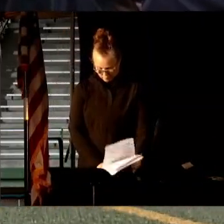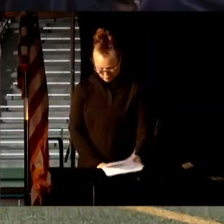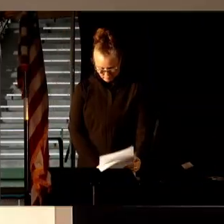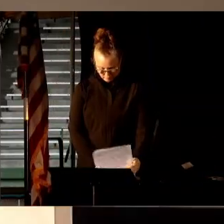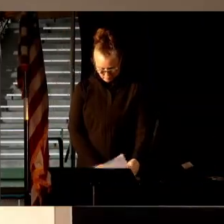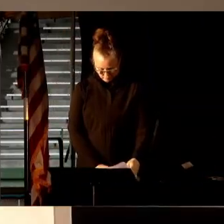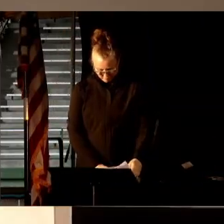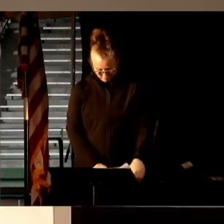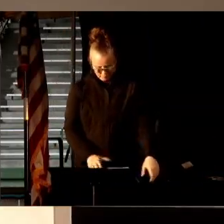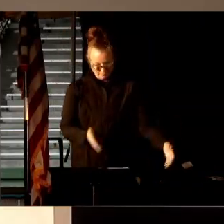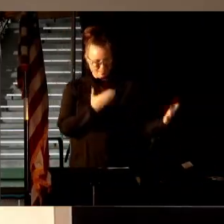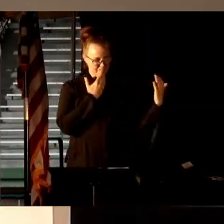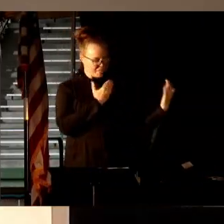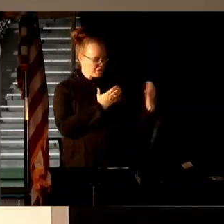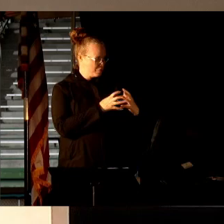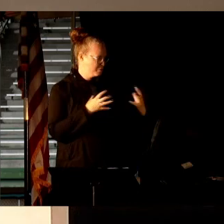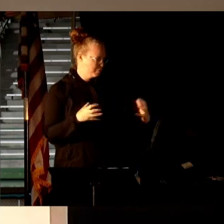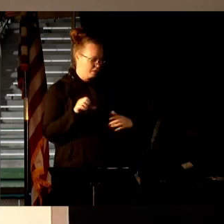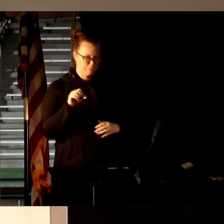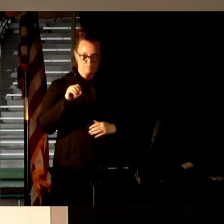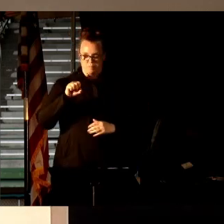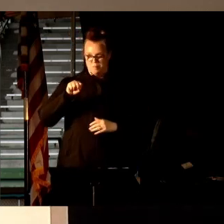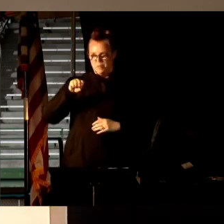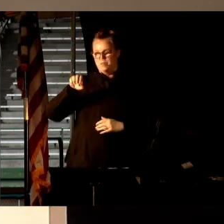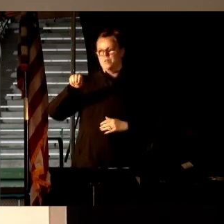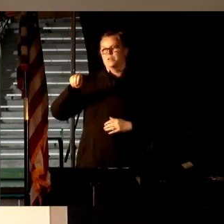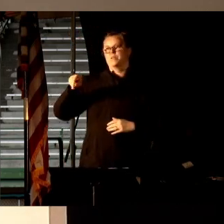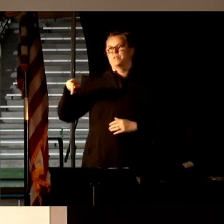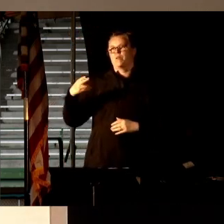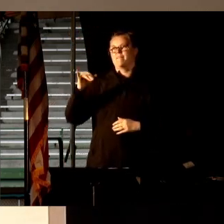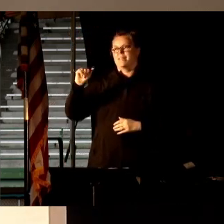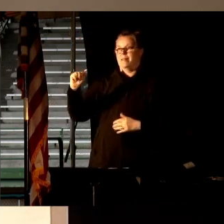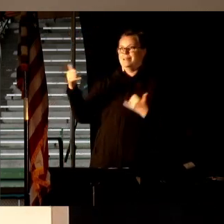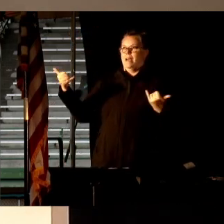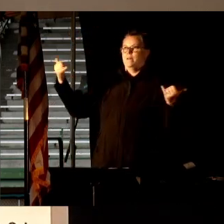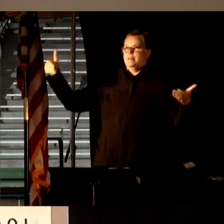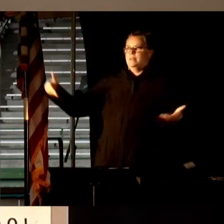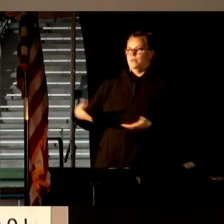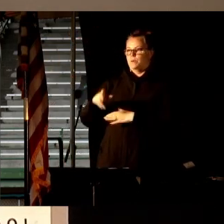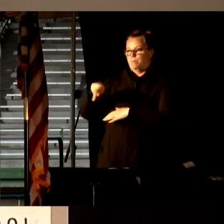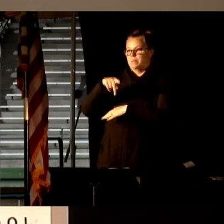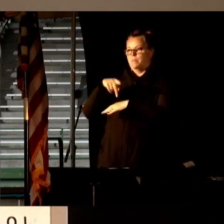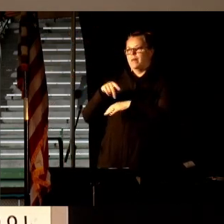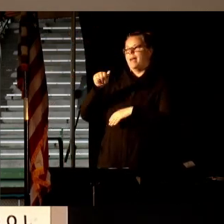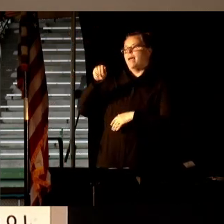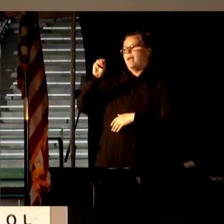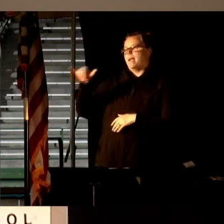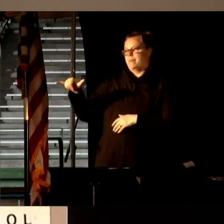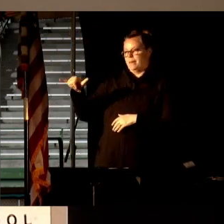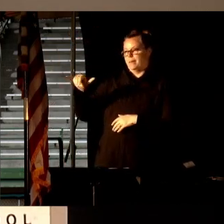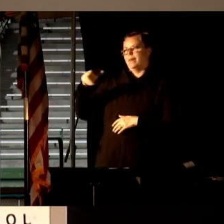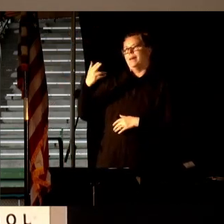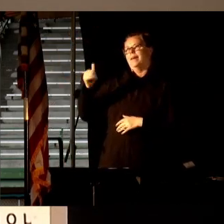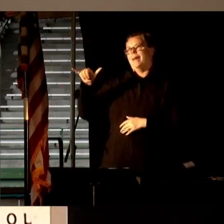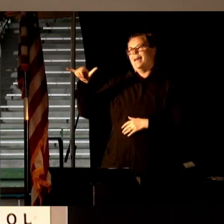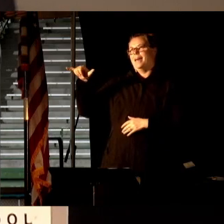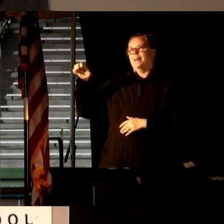All right, thank you, Sophia. I would now like to introduce our principal, Amy Haynes, to present the class of